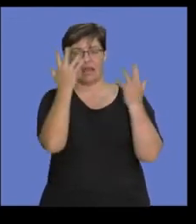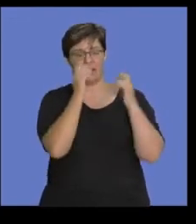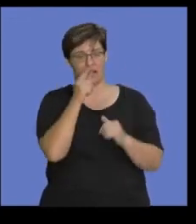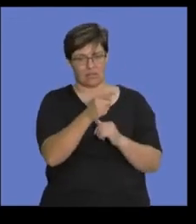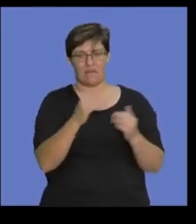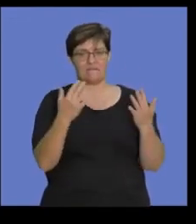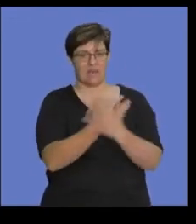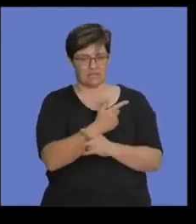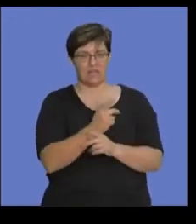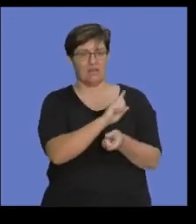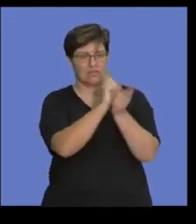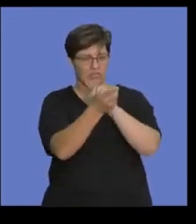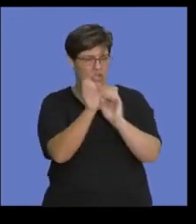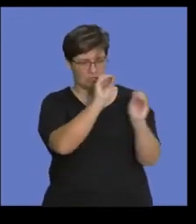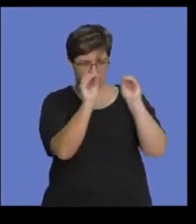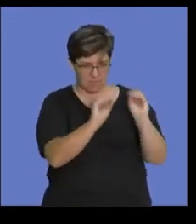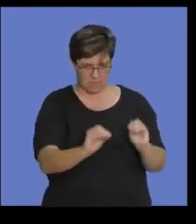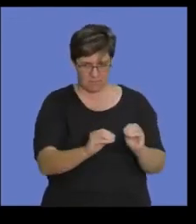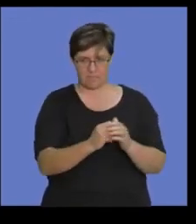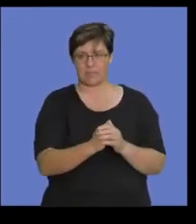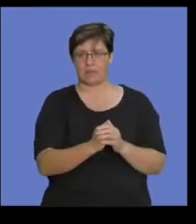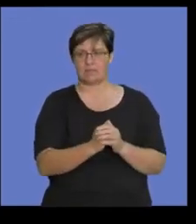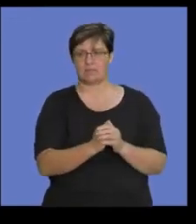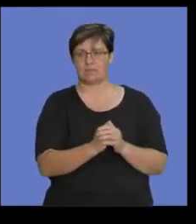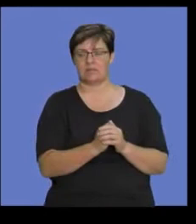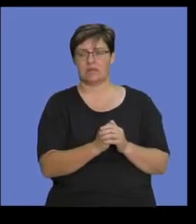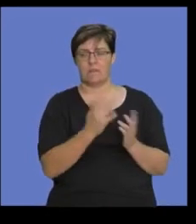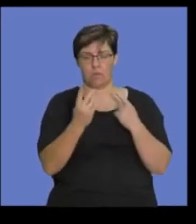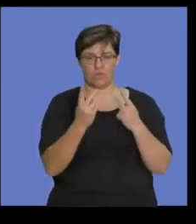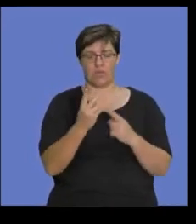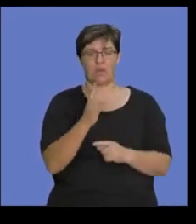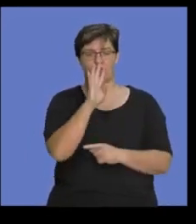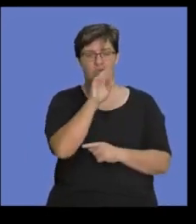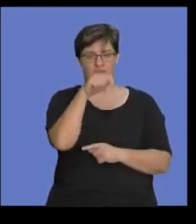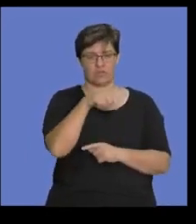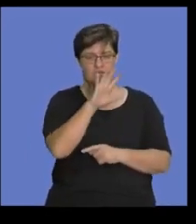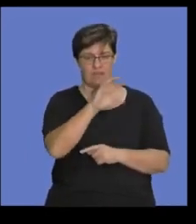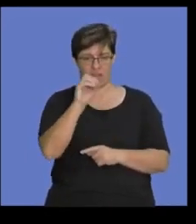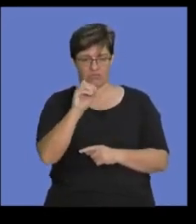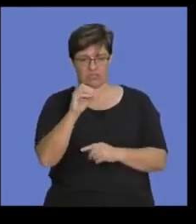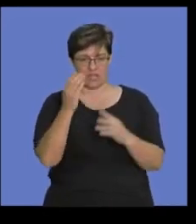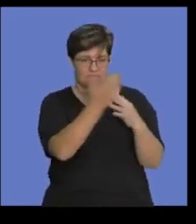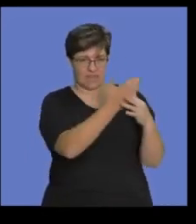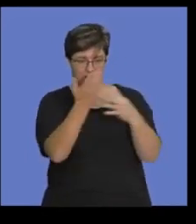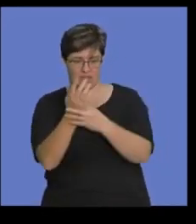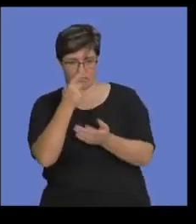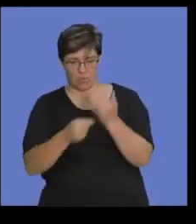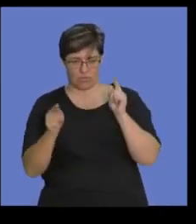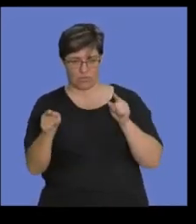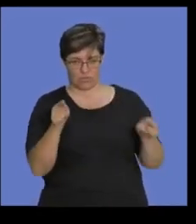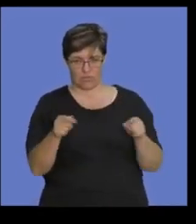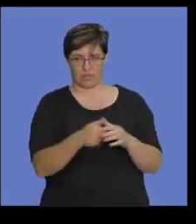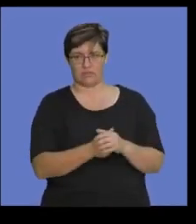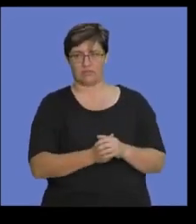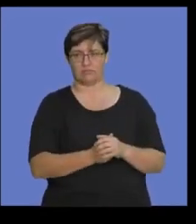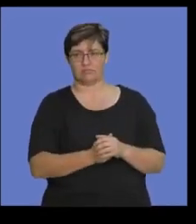on a calculator, quickly, if I substitute this, I will divide both sides by the 4,500. So